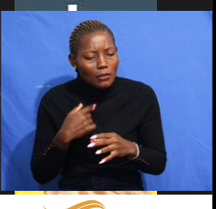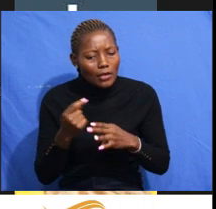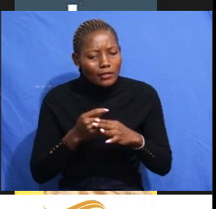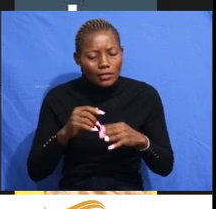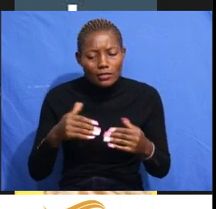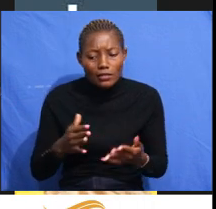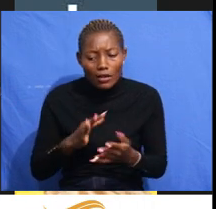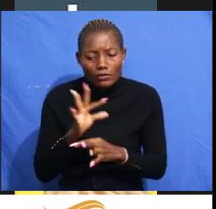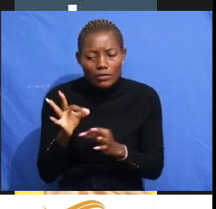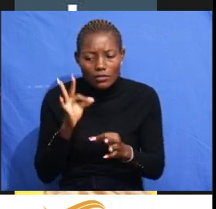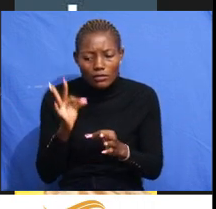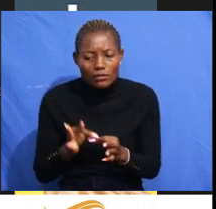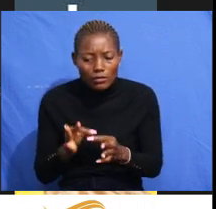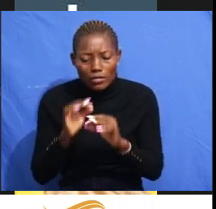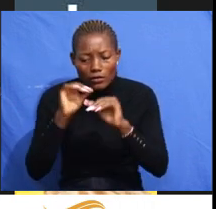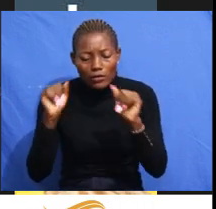particular system and